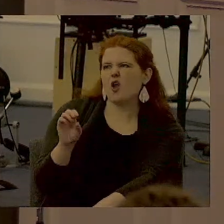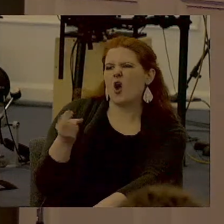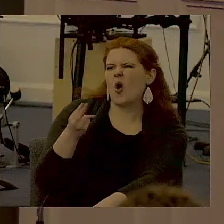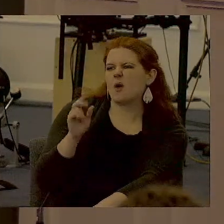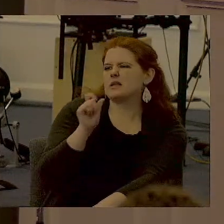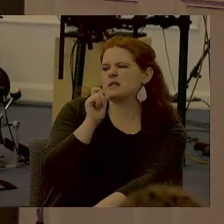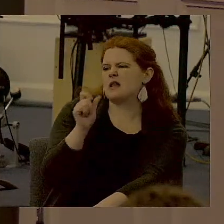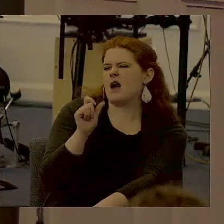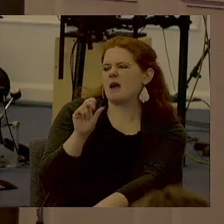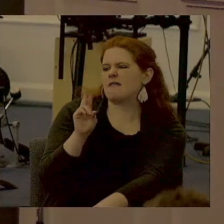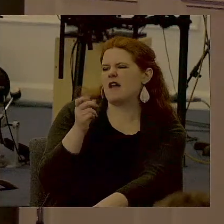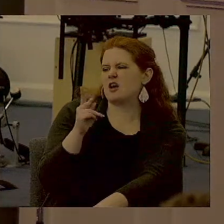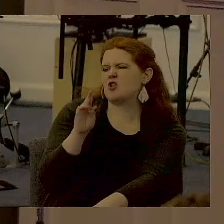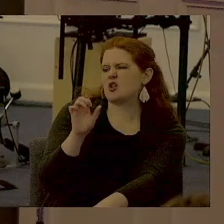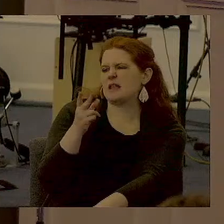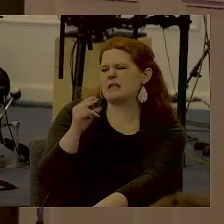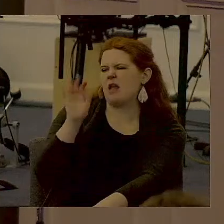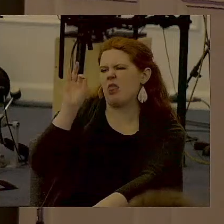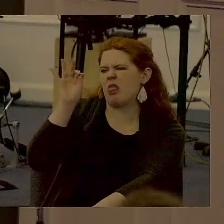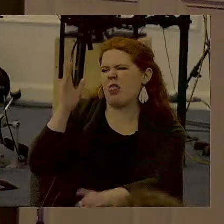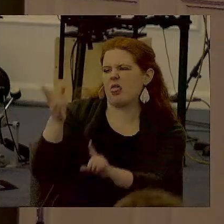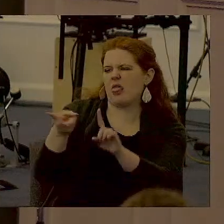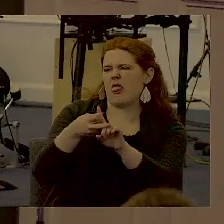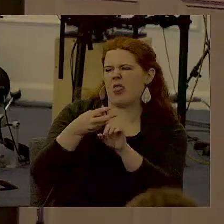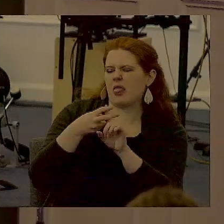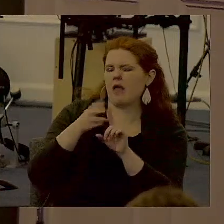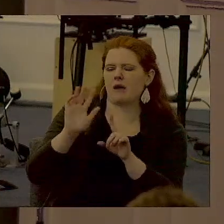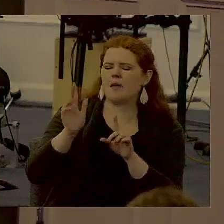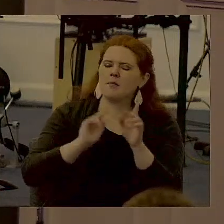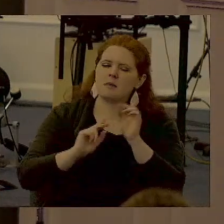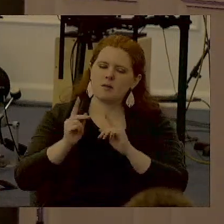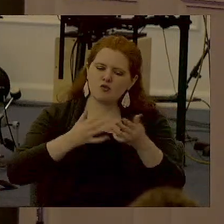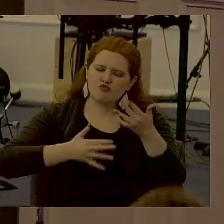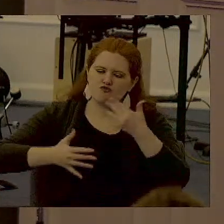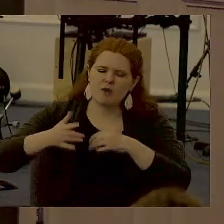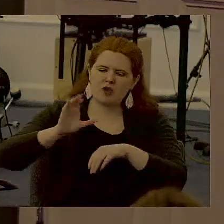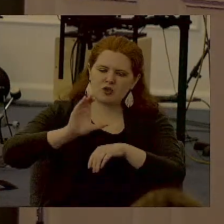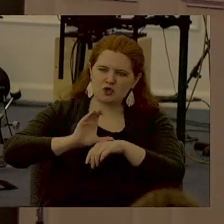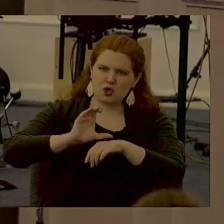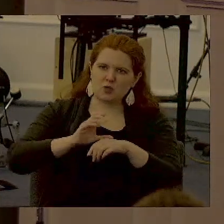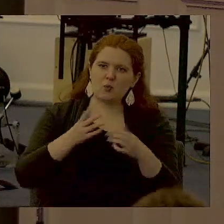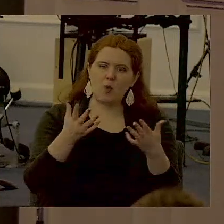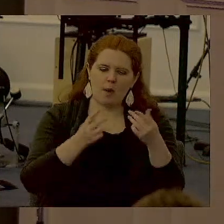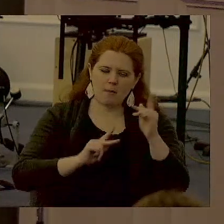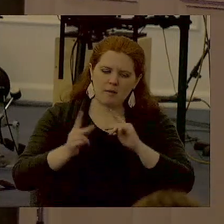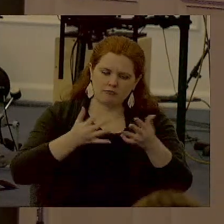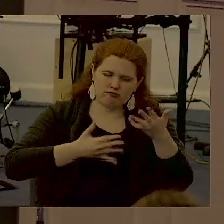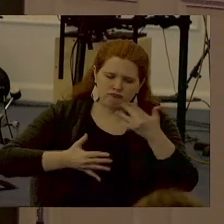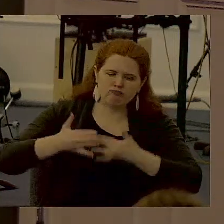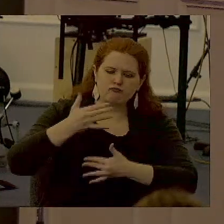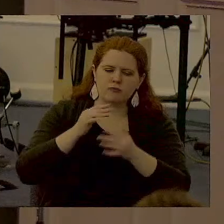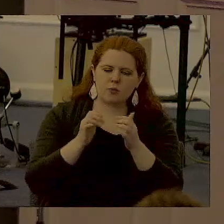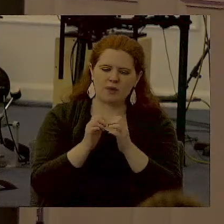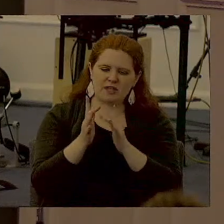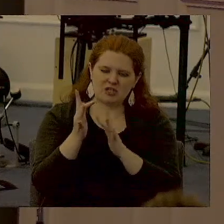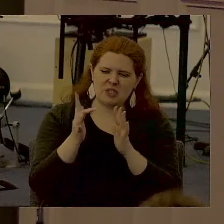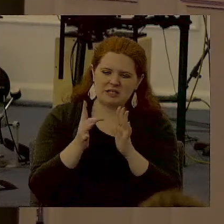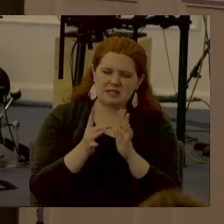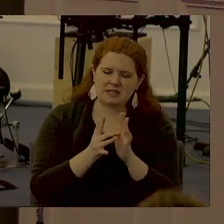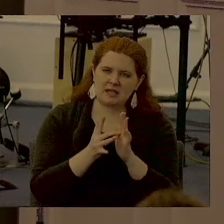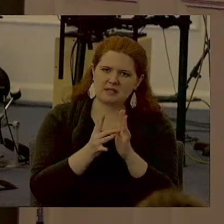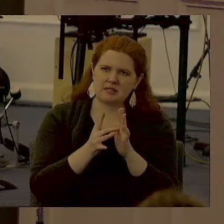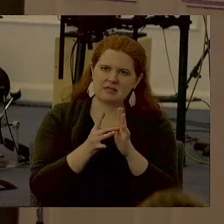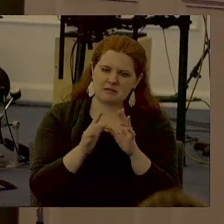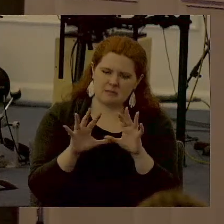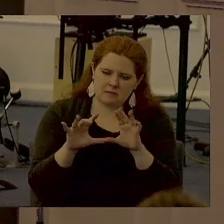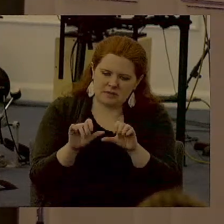it's not an evangelism. Well, yes, in some ways, it's not just that we want people to be around the church. We want people to be around Jesus. And we need to carve out space